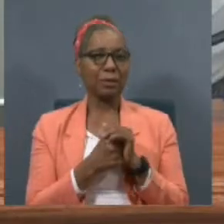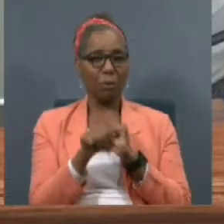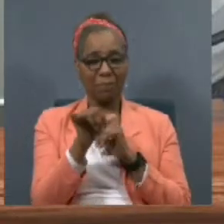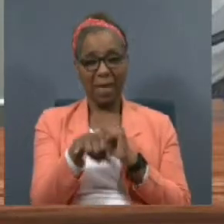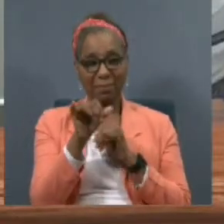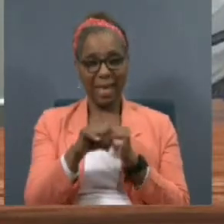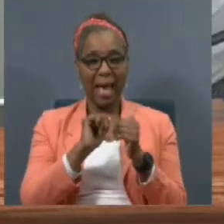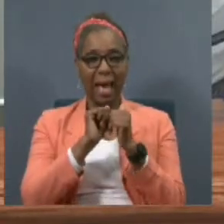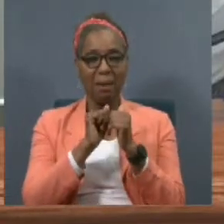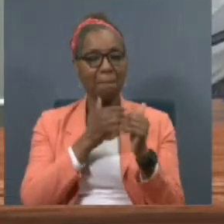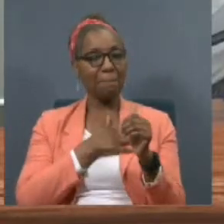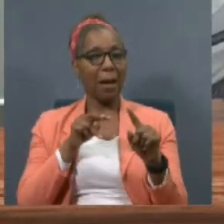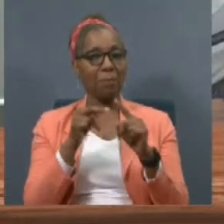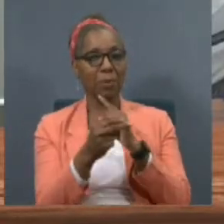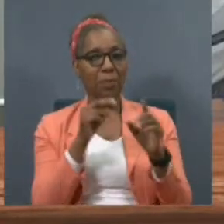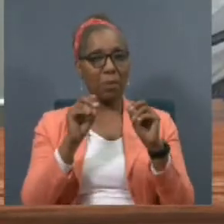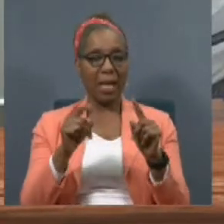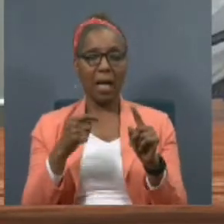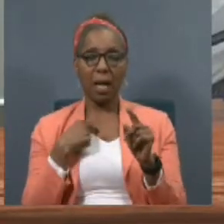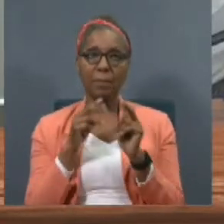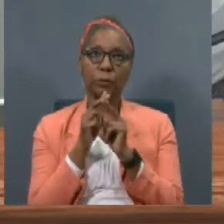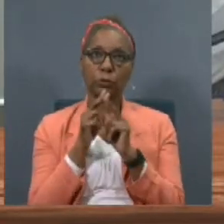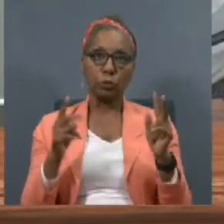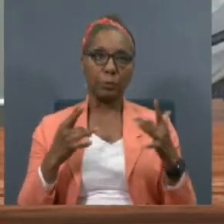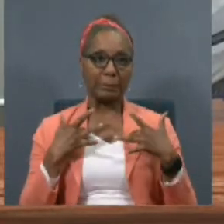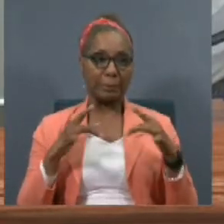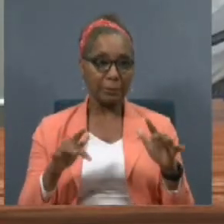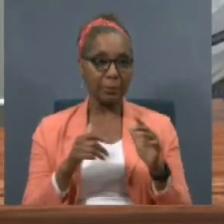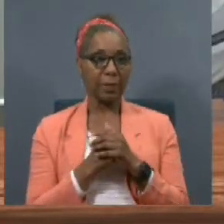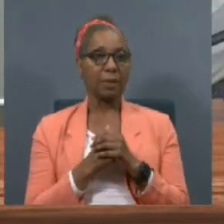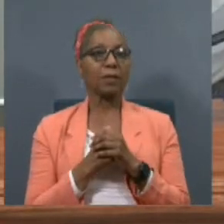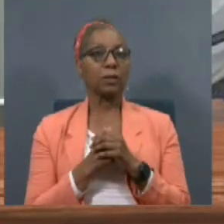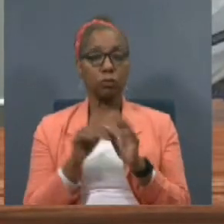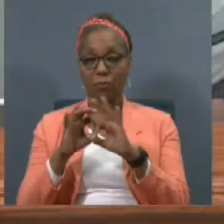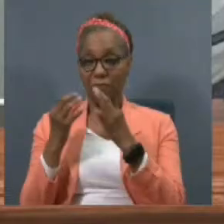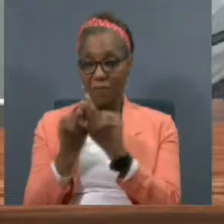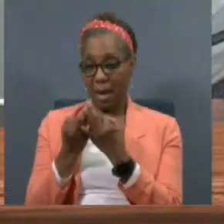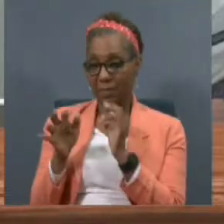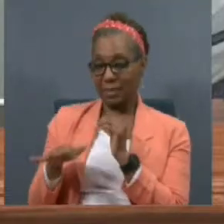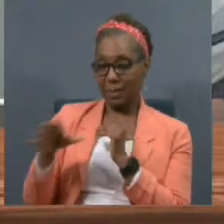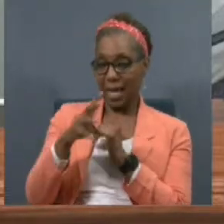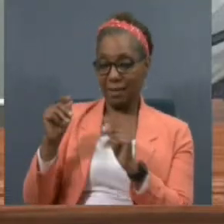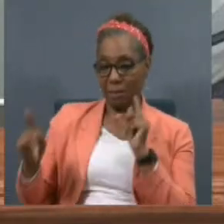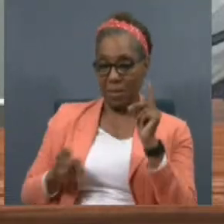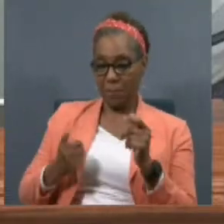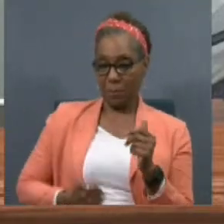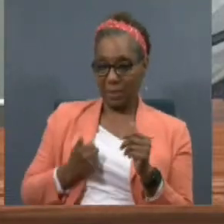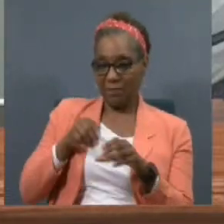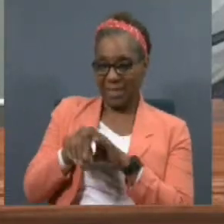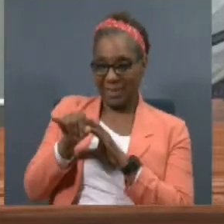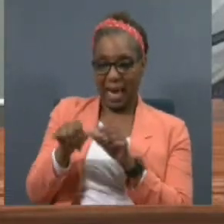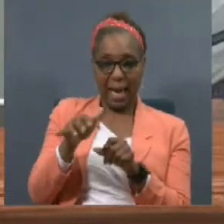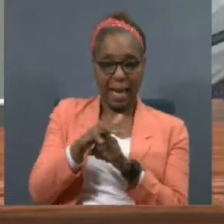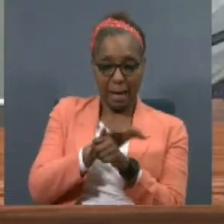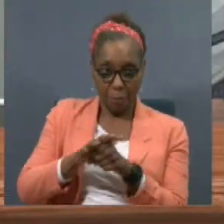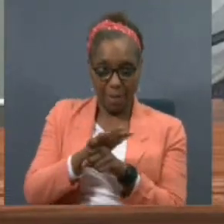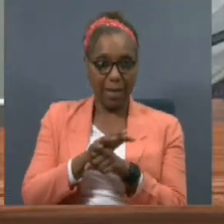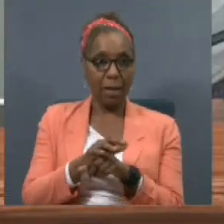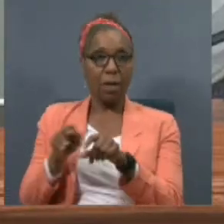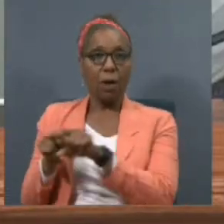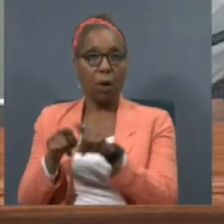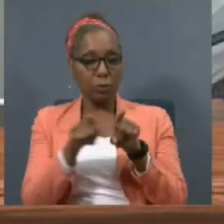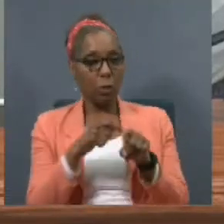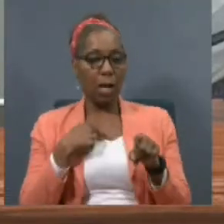sort of the way I'm looking at it. I'm super sensitive to the families and the residents who live in this area. I'm